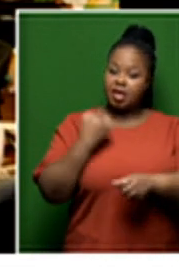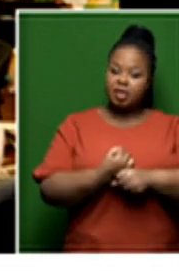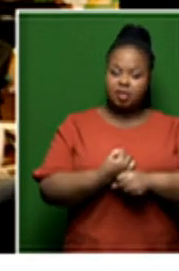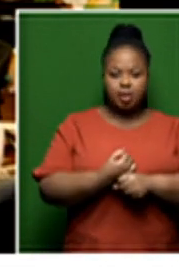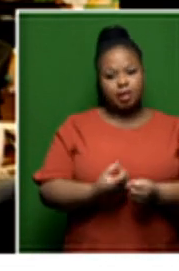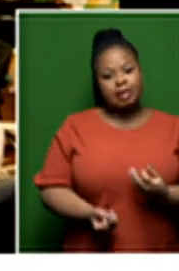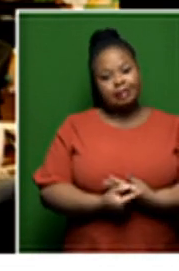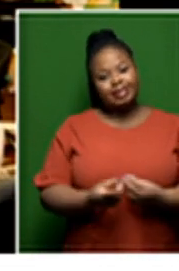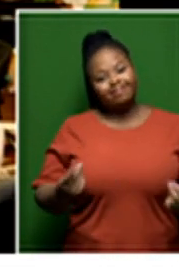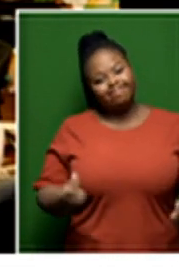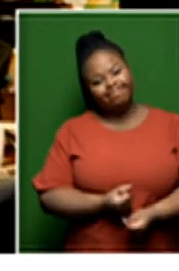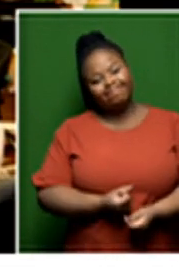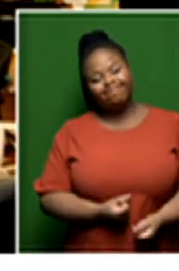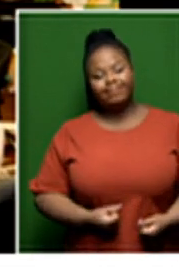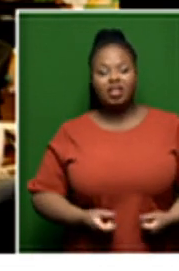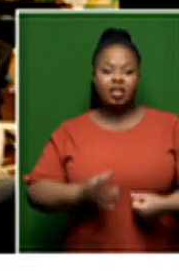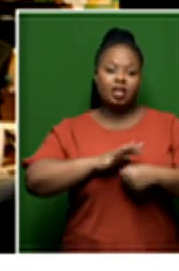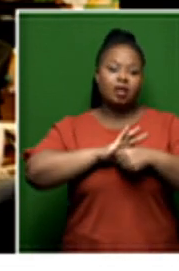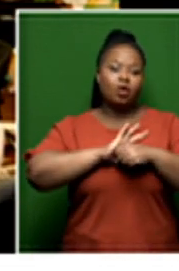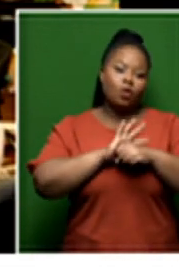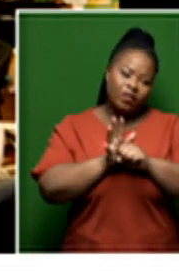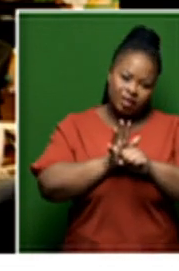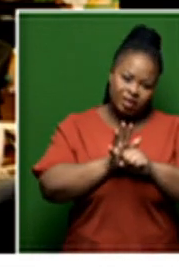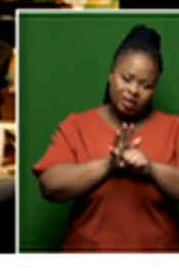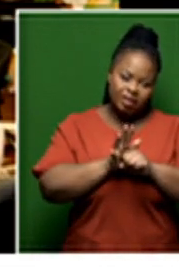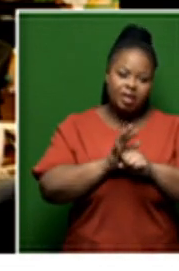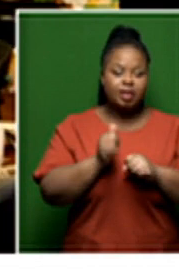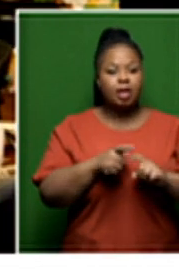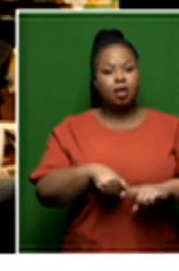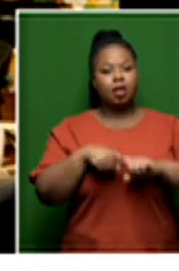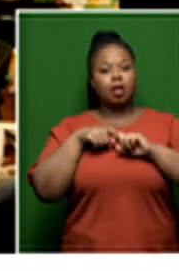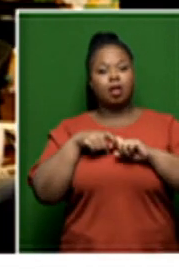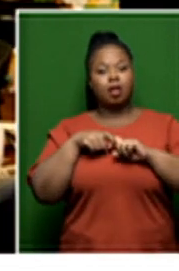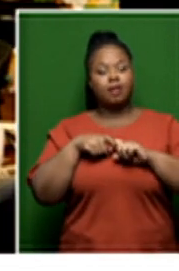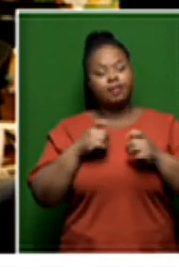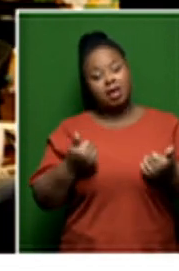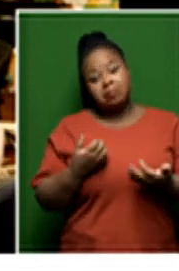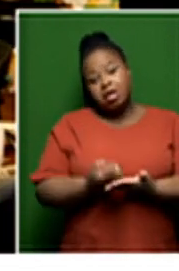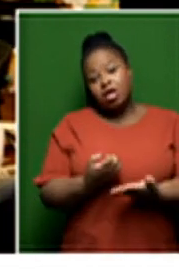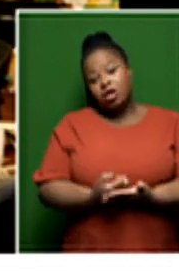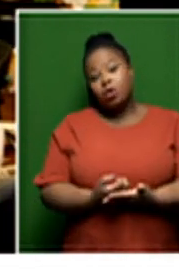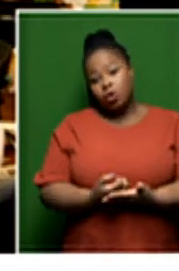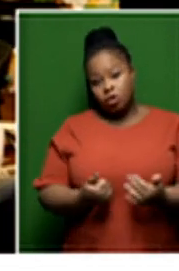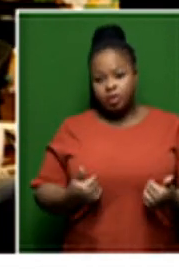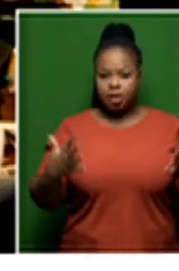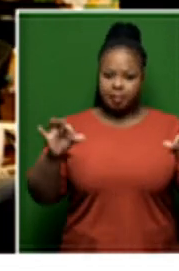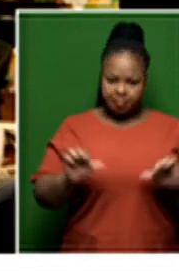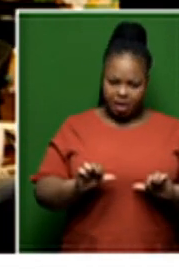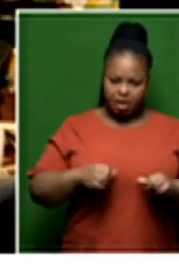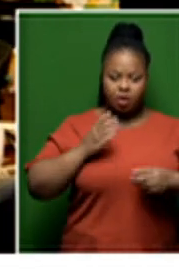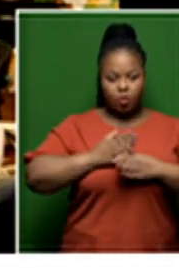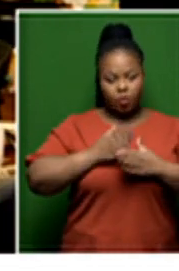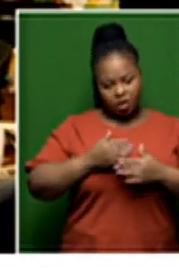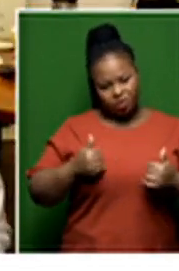COVID happened, and then there was a pause. And then we had to continue when the economy was allowed to be active once